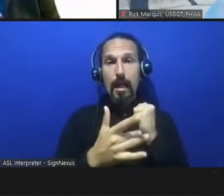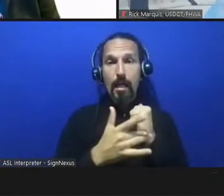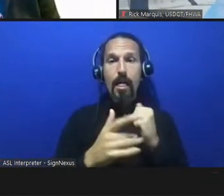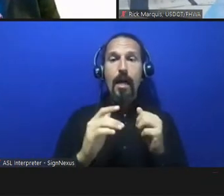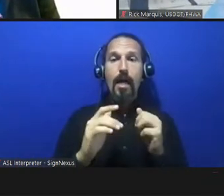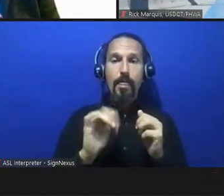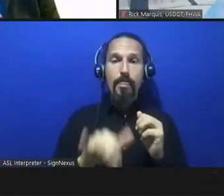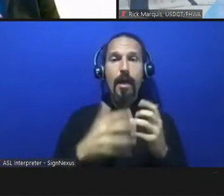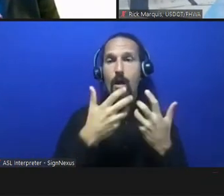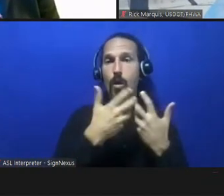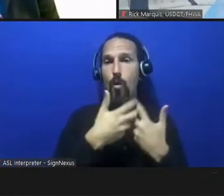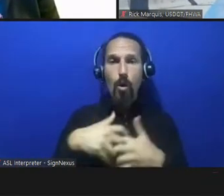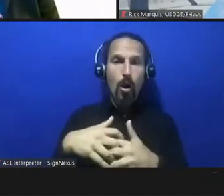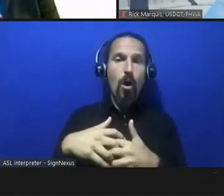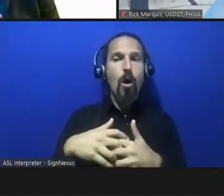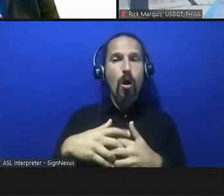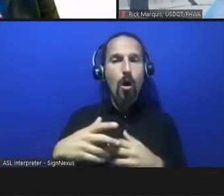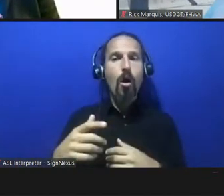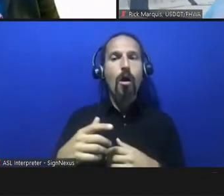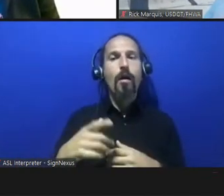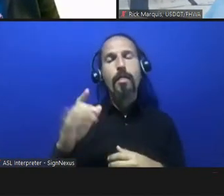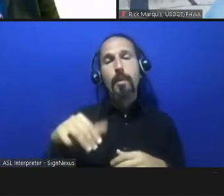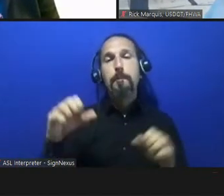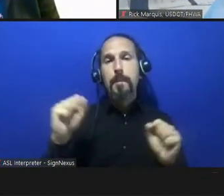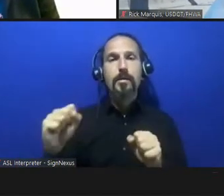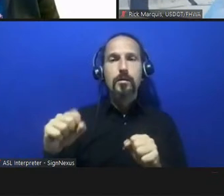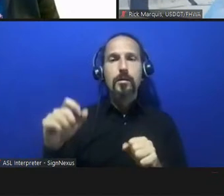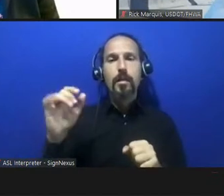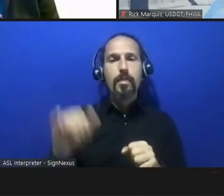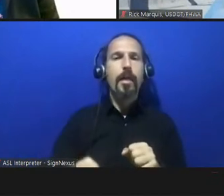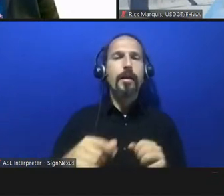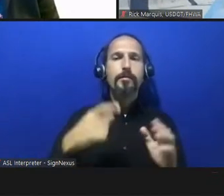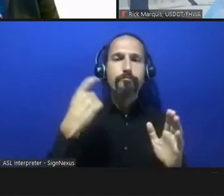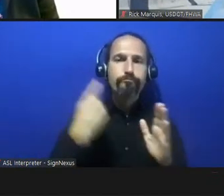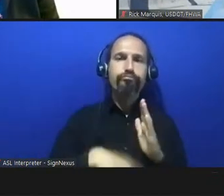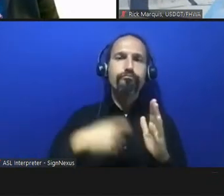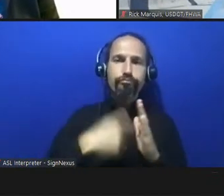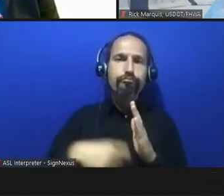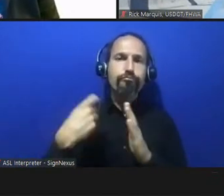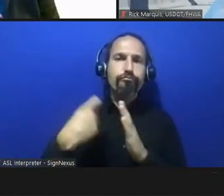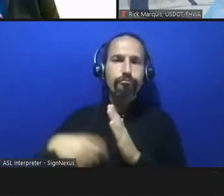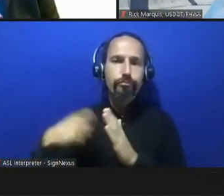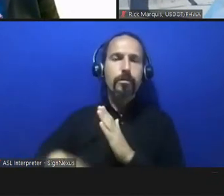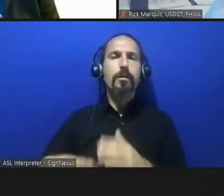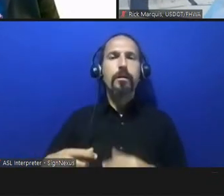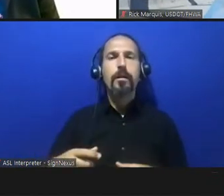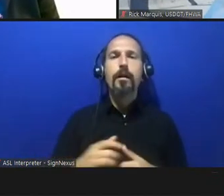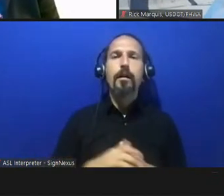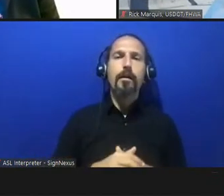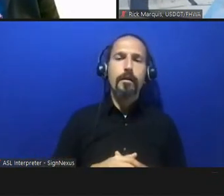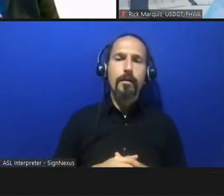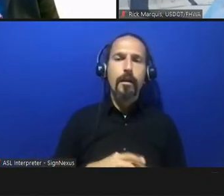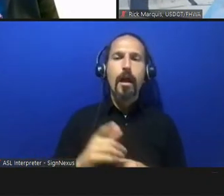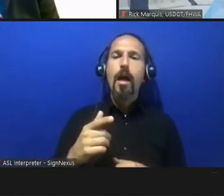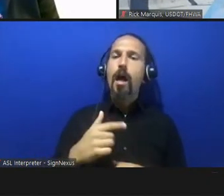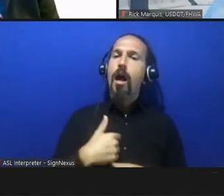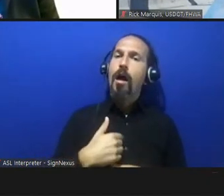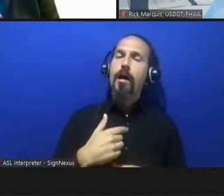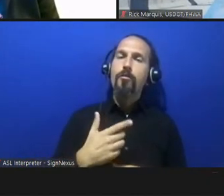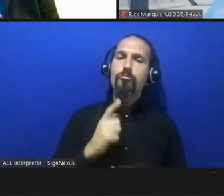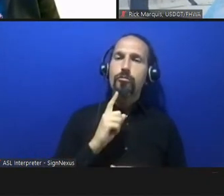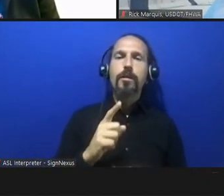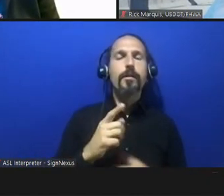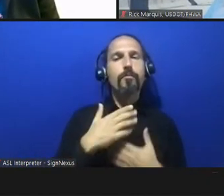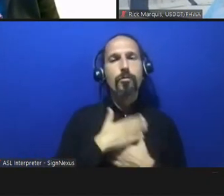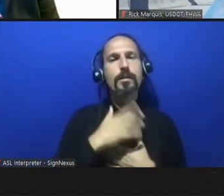working uh there's always that that possibility for toll creed and i do appreciate the benefit of of protecting those who make under